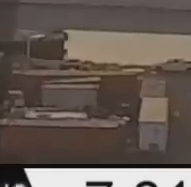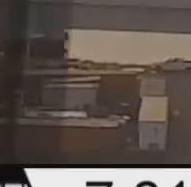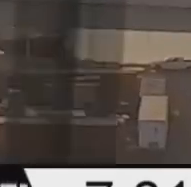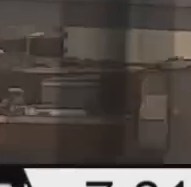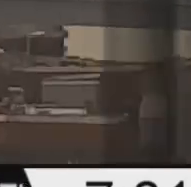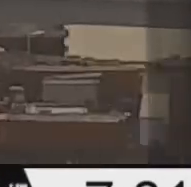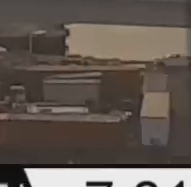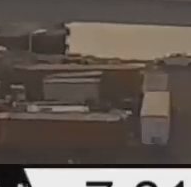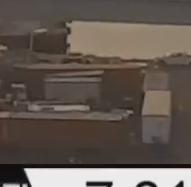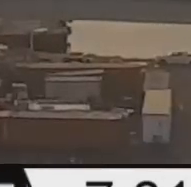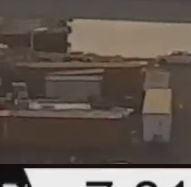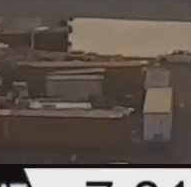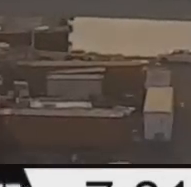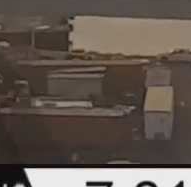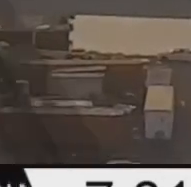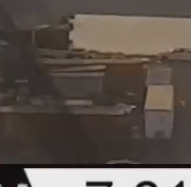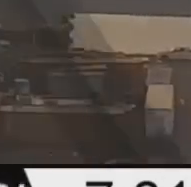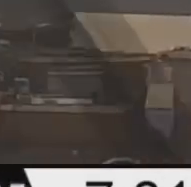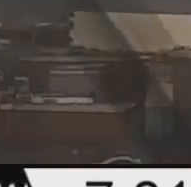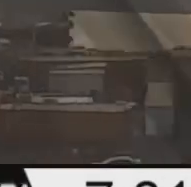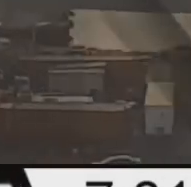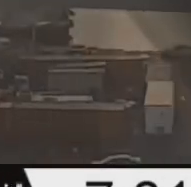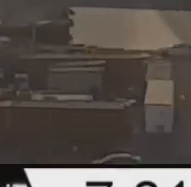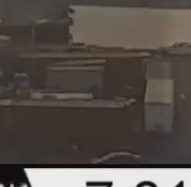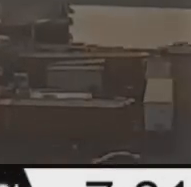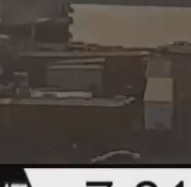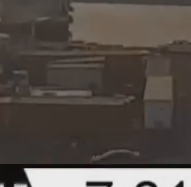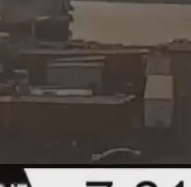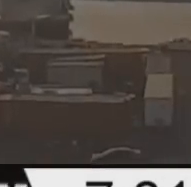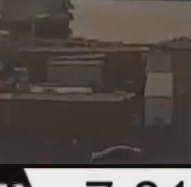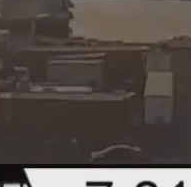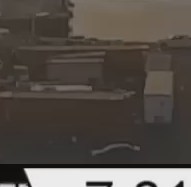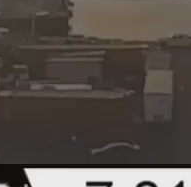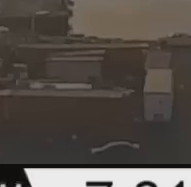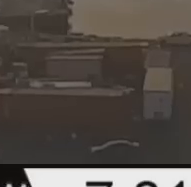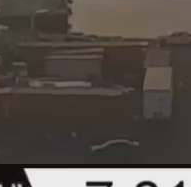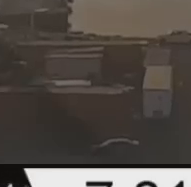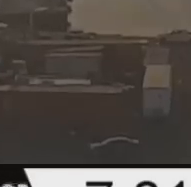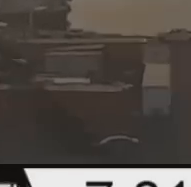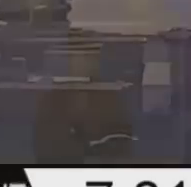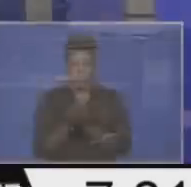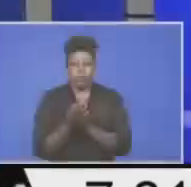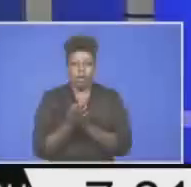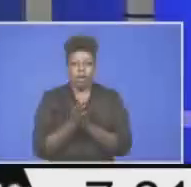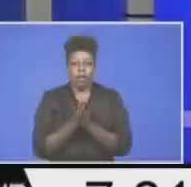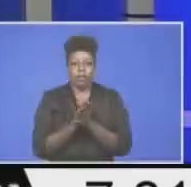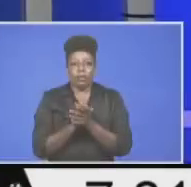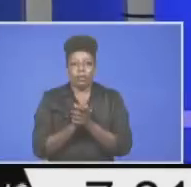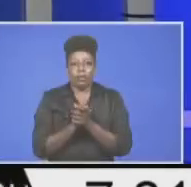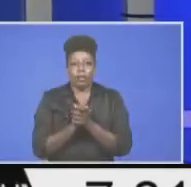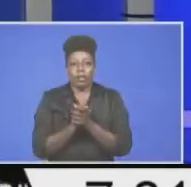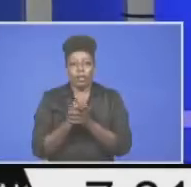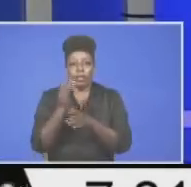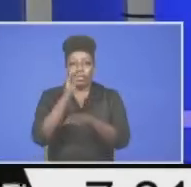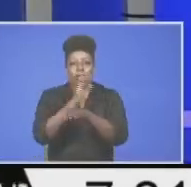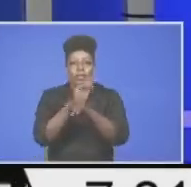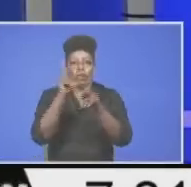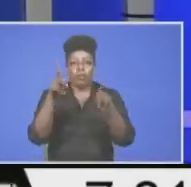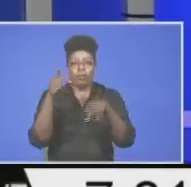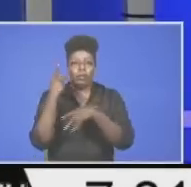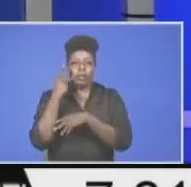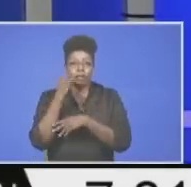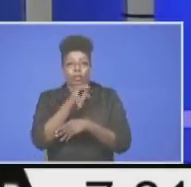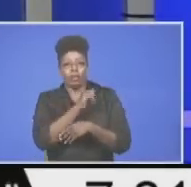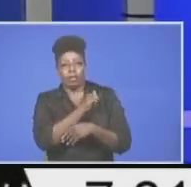This portion of the news is brought to you by BTC every day. Good evening, everyone. I'm